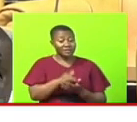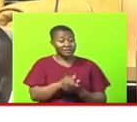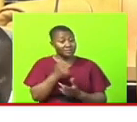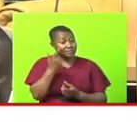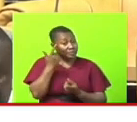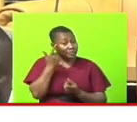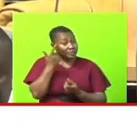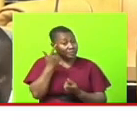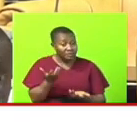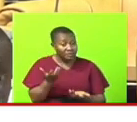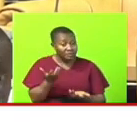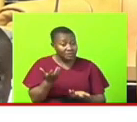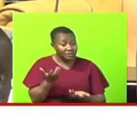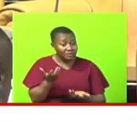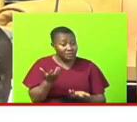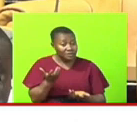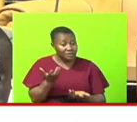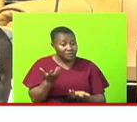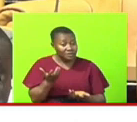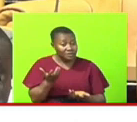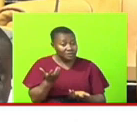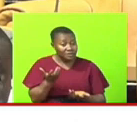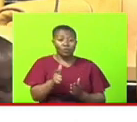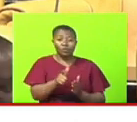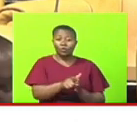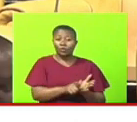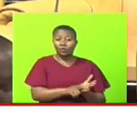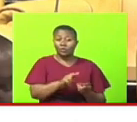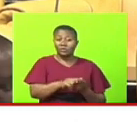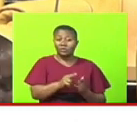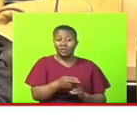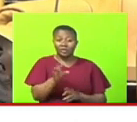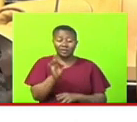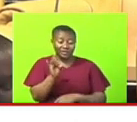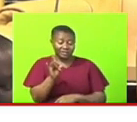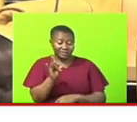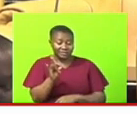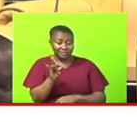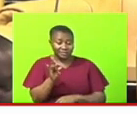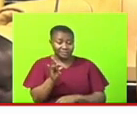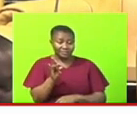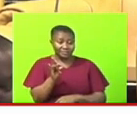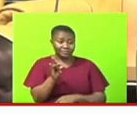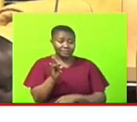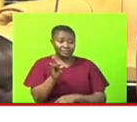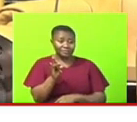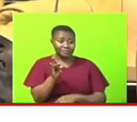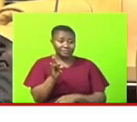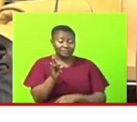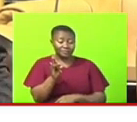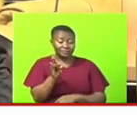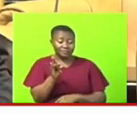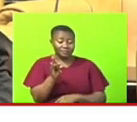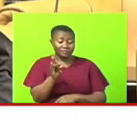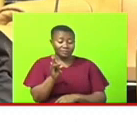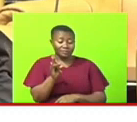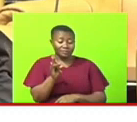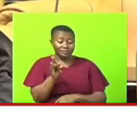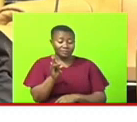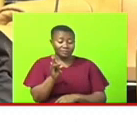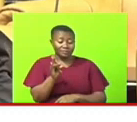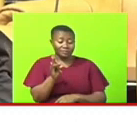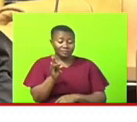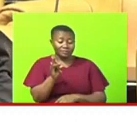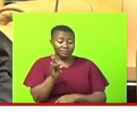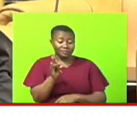in all this, we have to keep our mind on the calendar. We are left with 2 months to an election. And there's